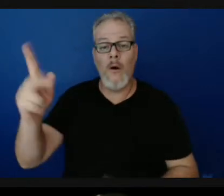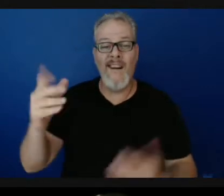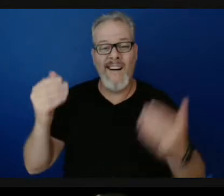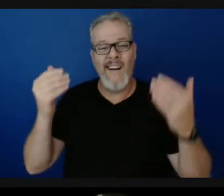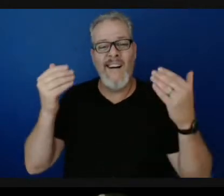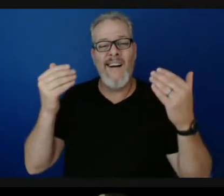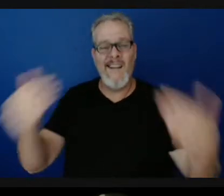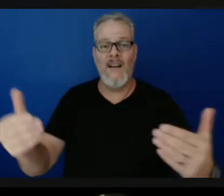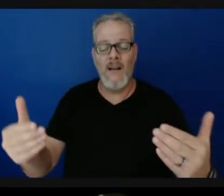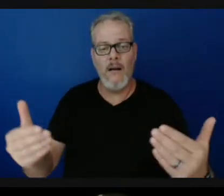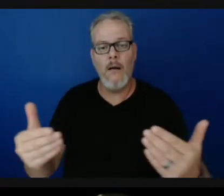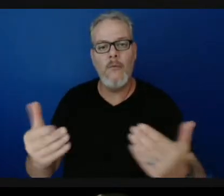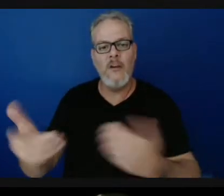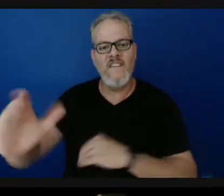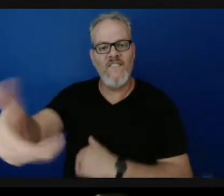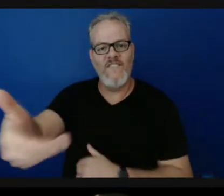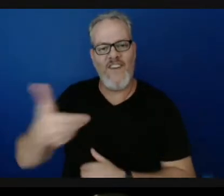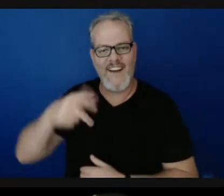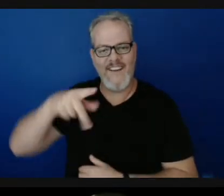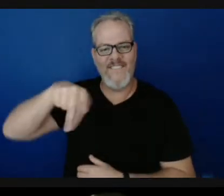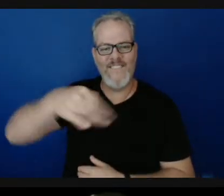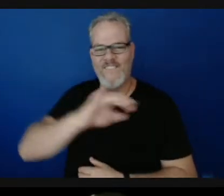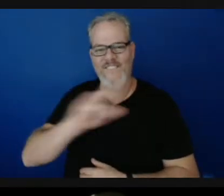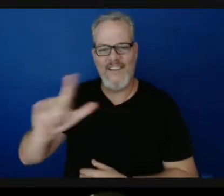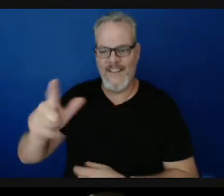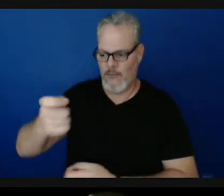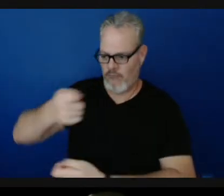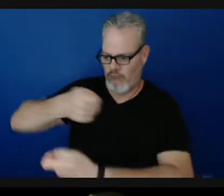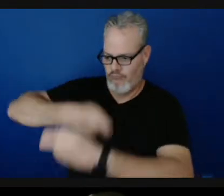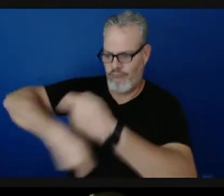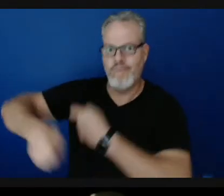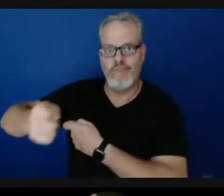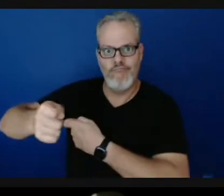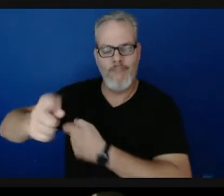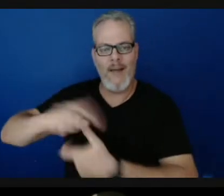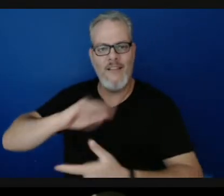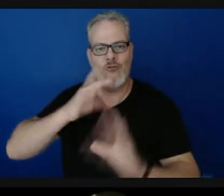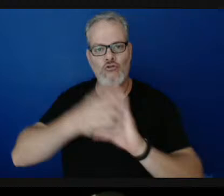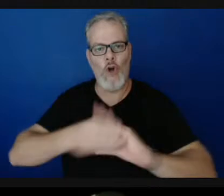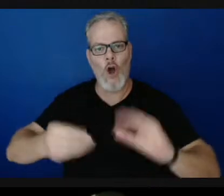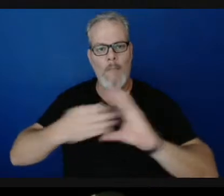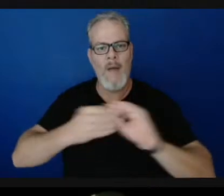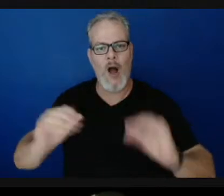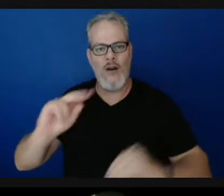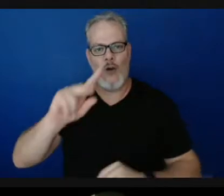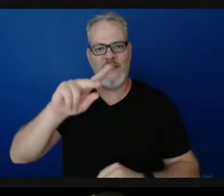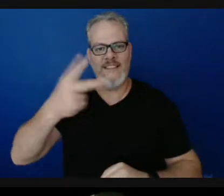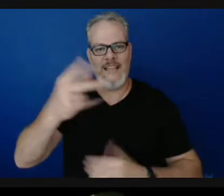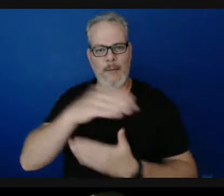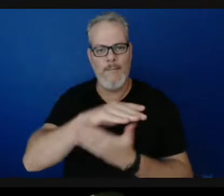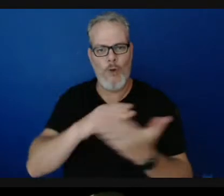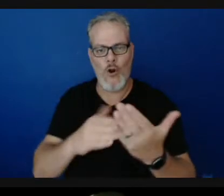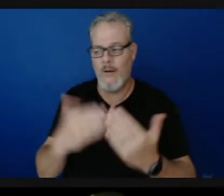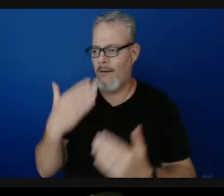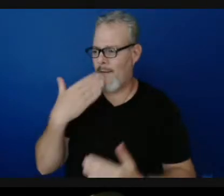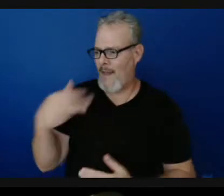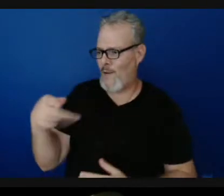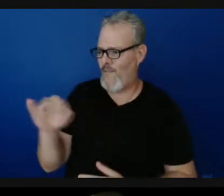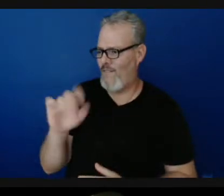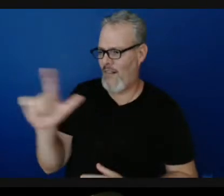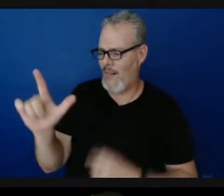some of the community stuff and head out into the second segment. All right. Thank you, Phil.